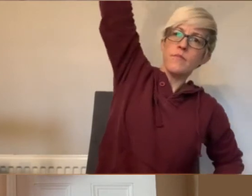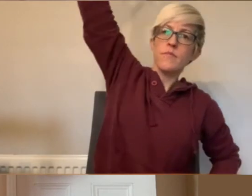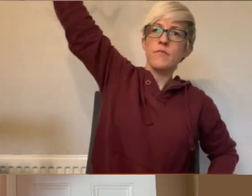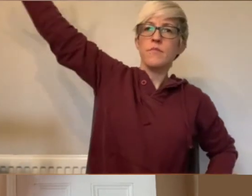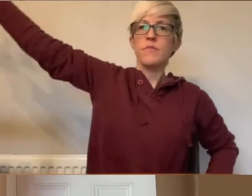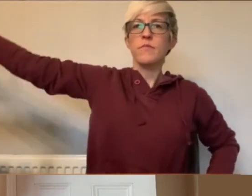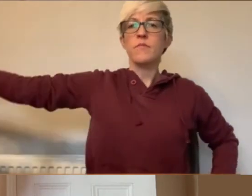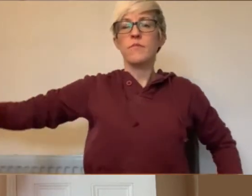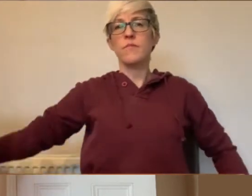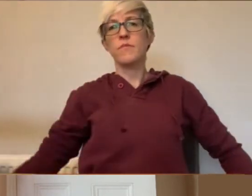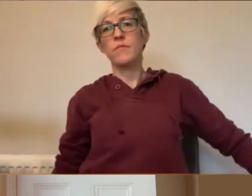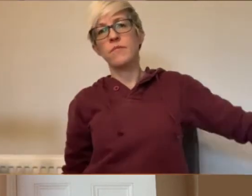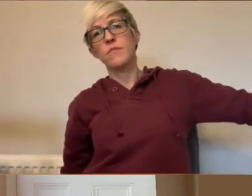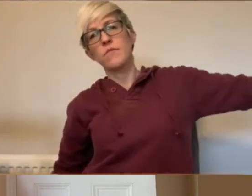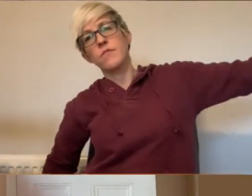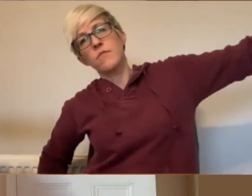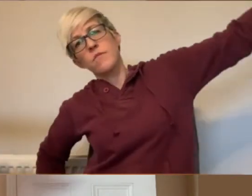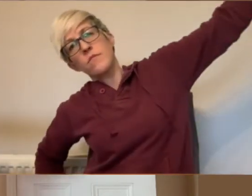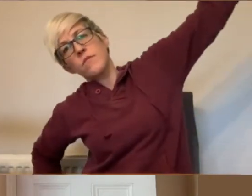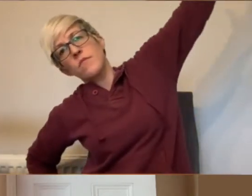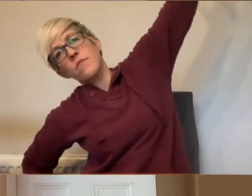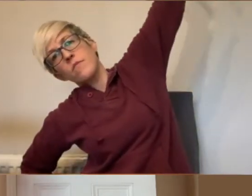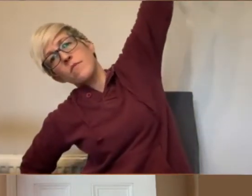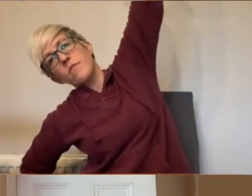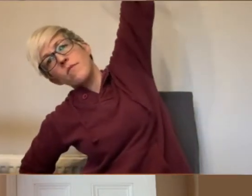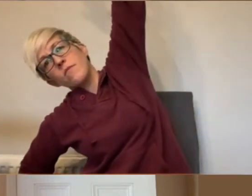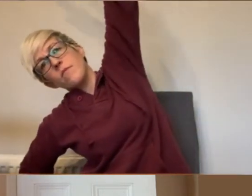and slowly come up and change sides.